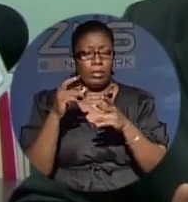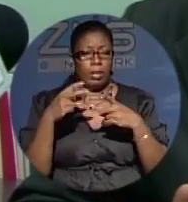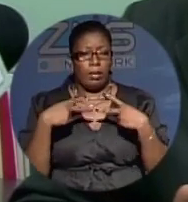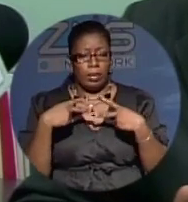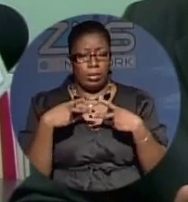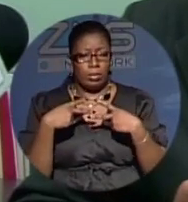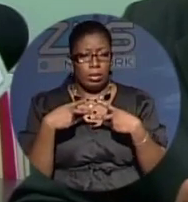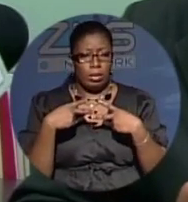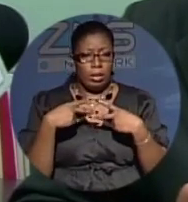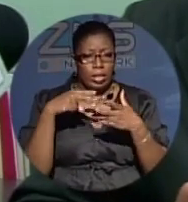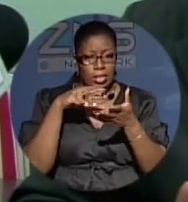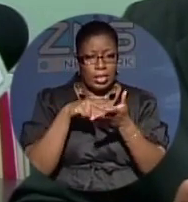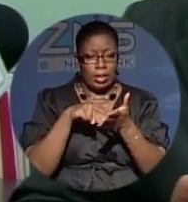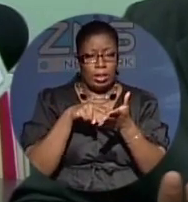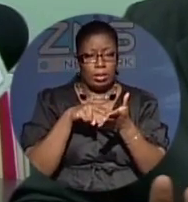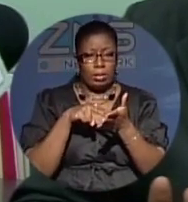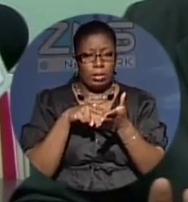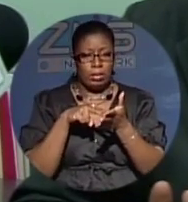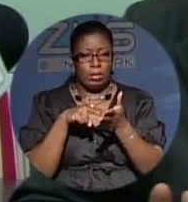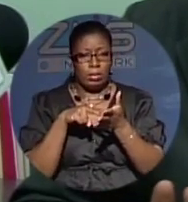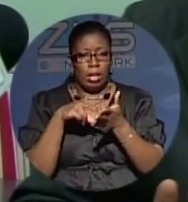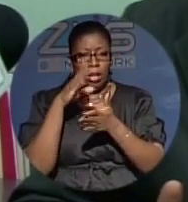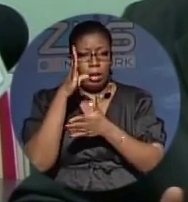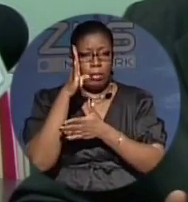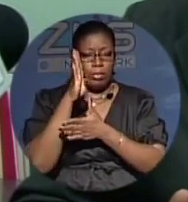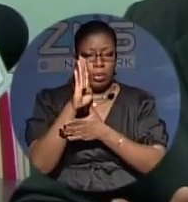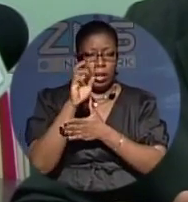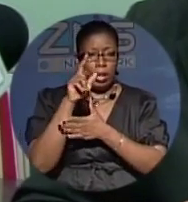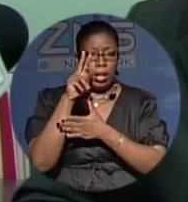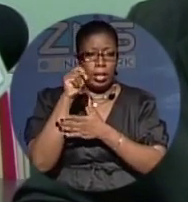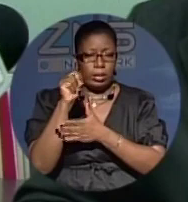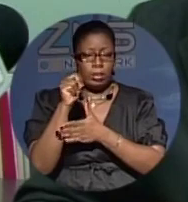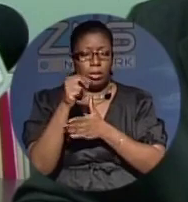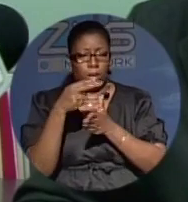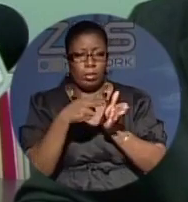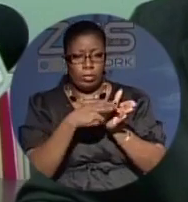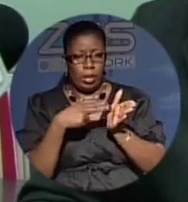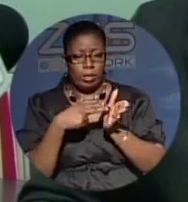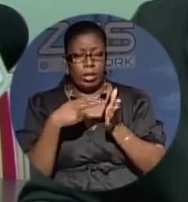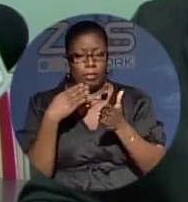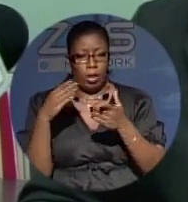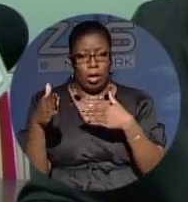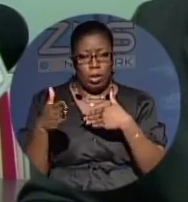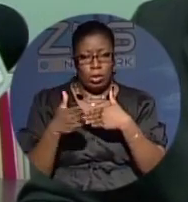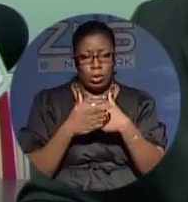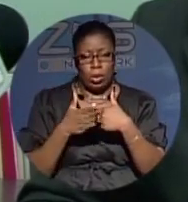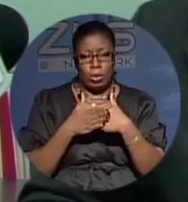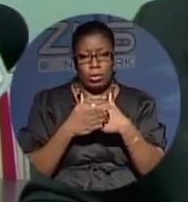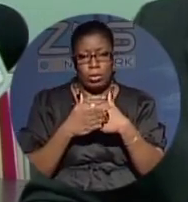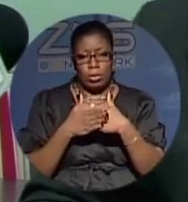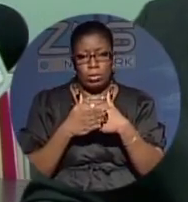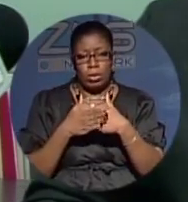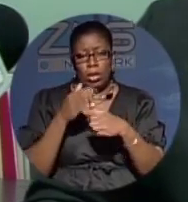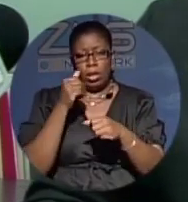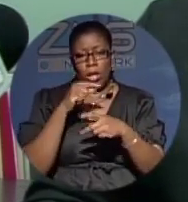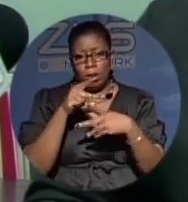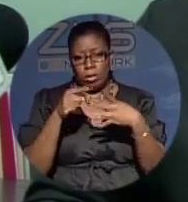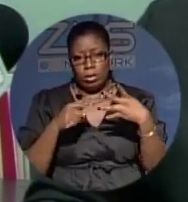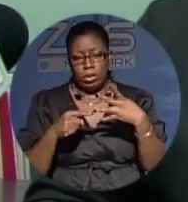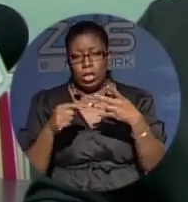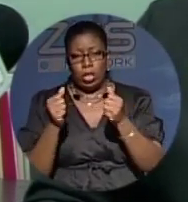brand when it comes to the international market. We've had very close affiliation with other international